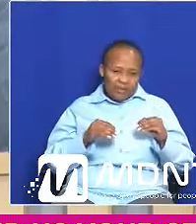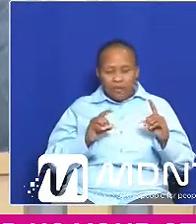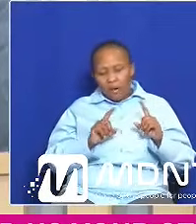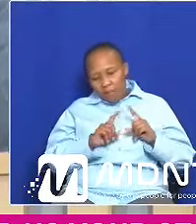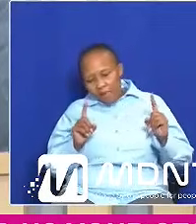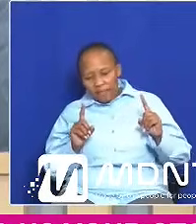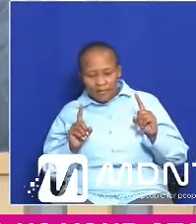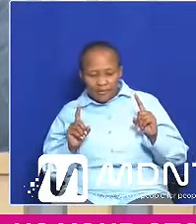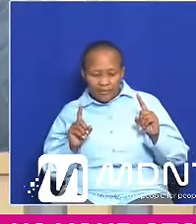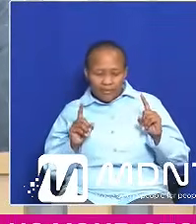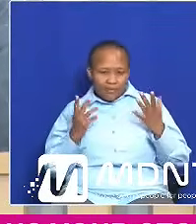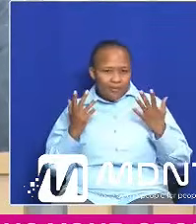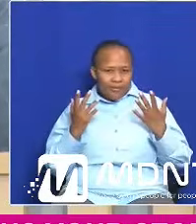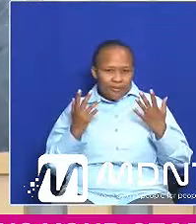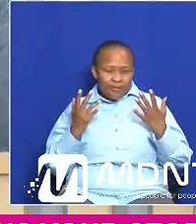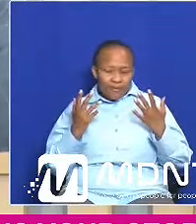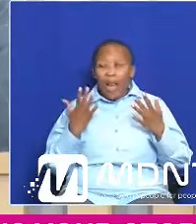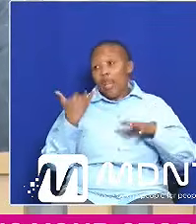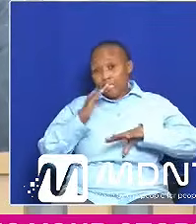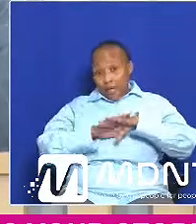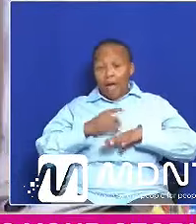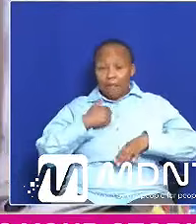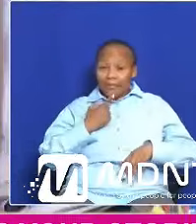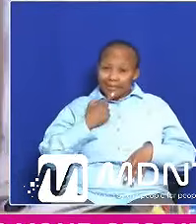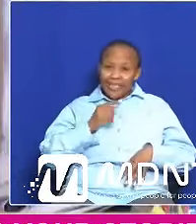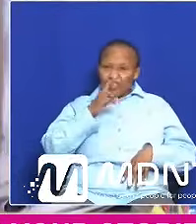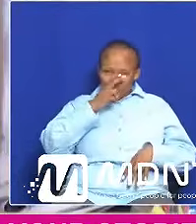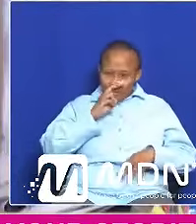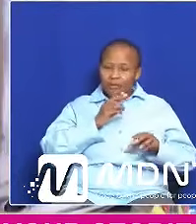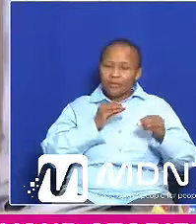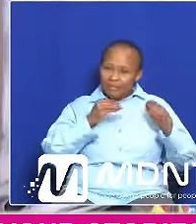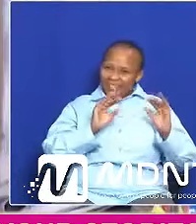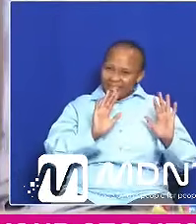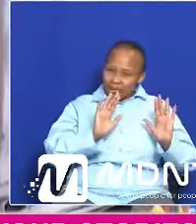Not strictly business. Okay, business including?